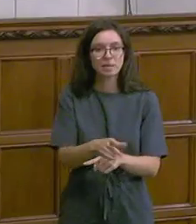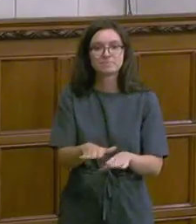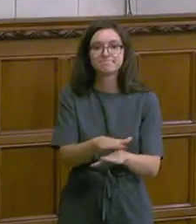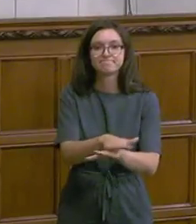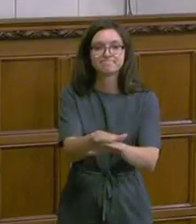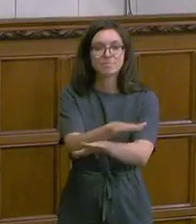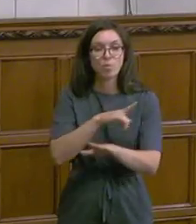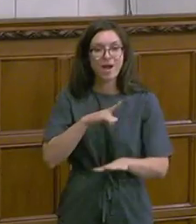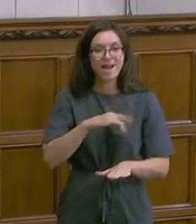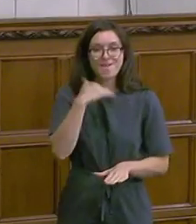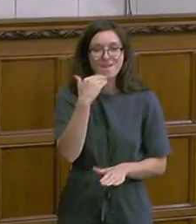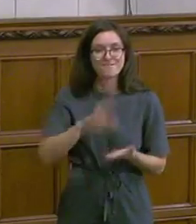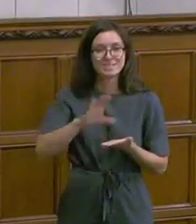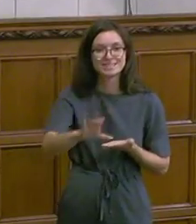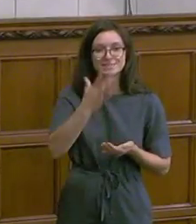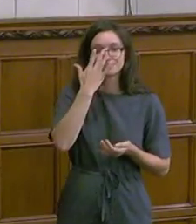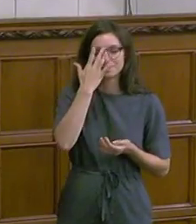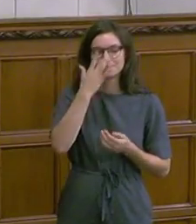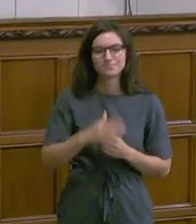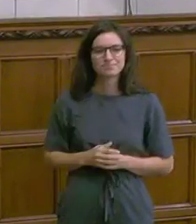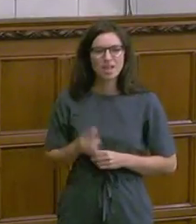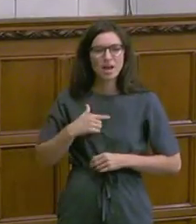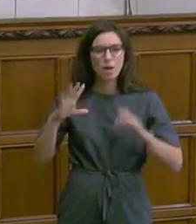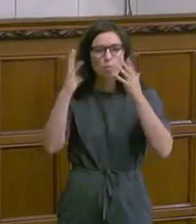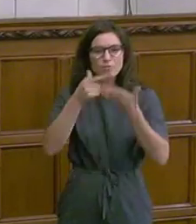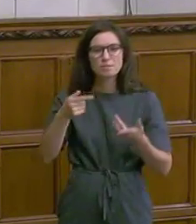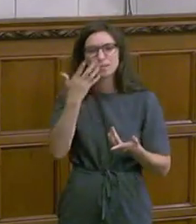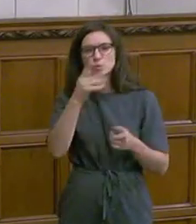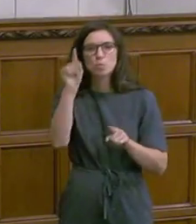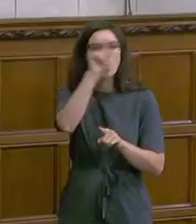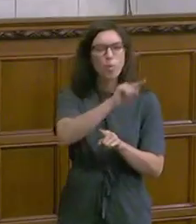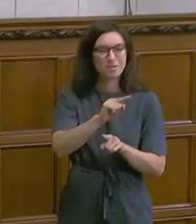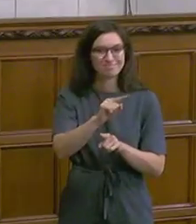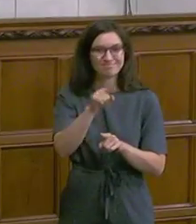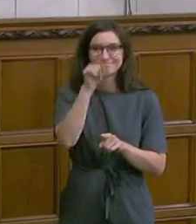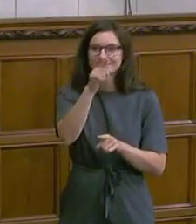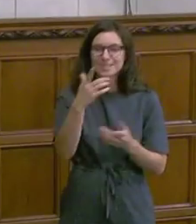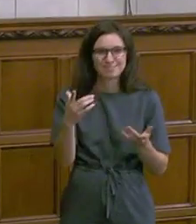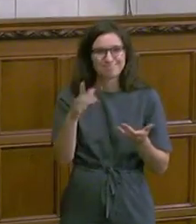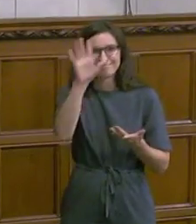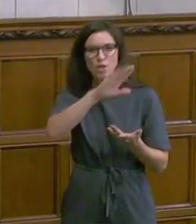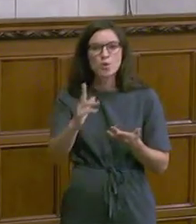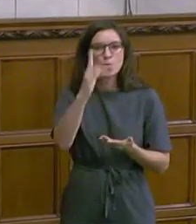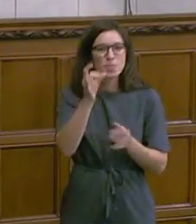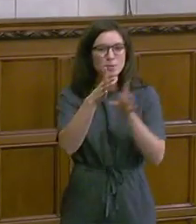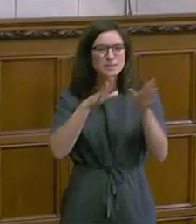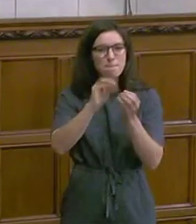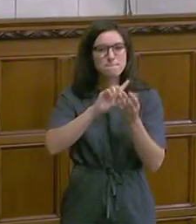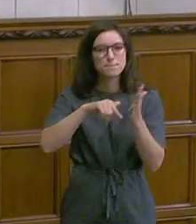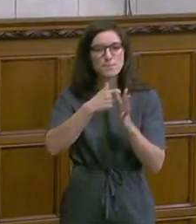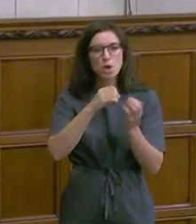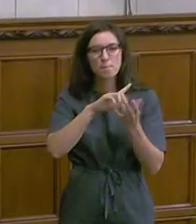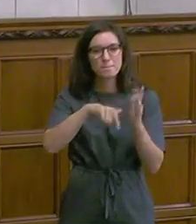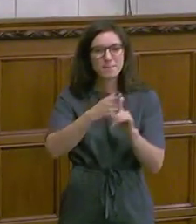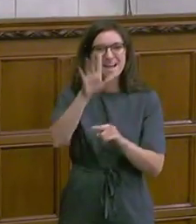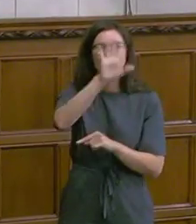specialist deaf provision and they're struggling. I'm concerned for those schools who don't have the same setup as Fairbeck, yet provide education for a deaf